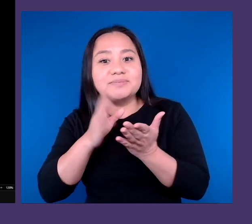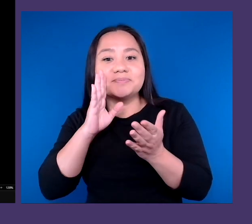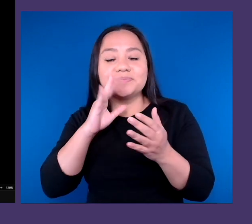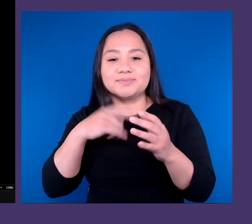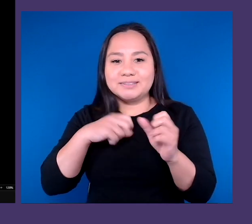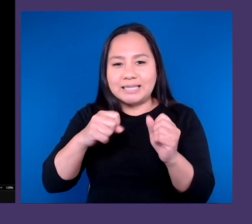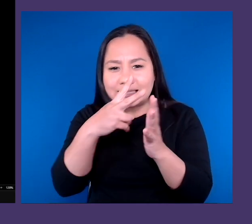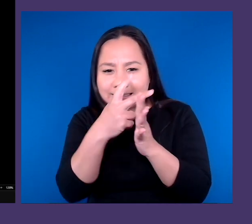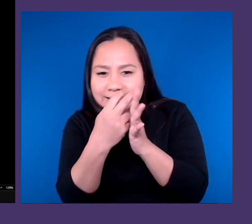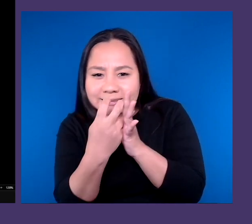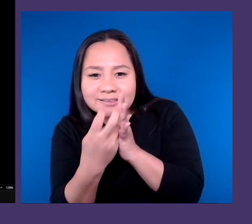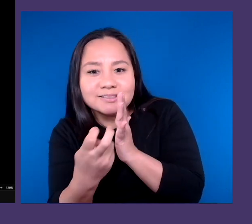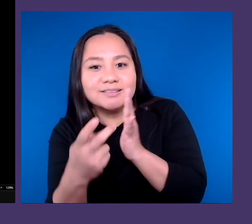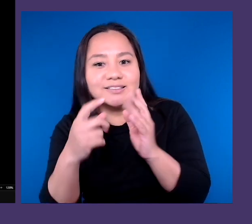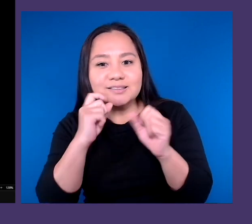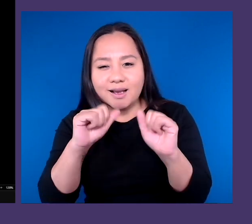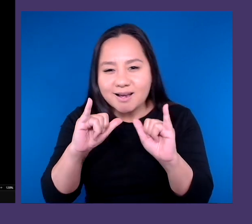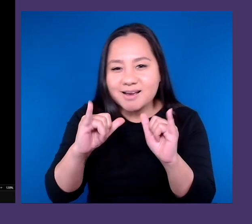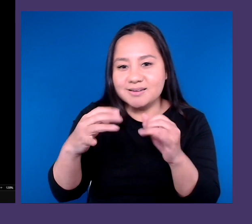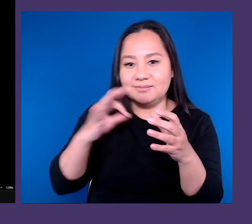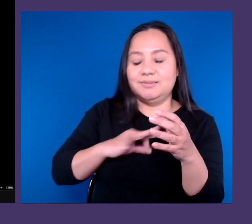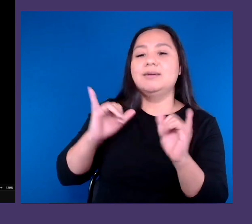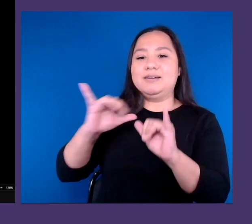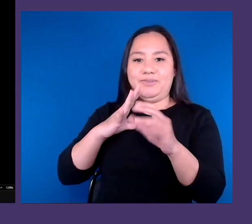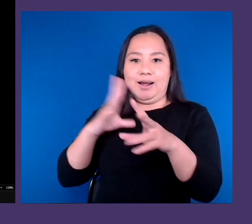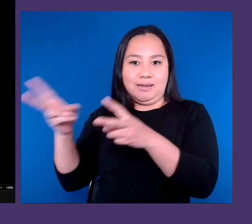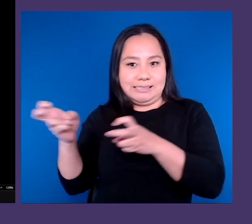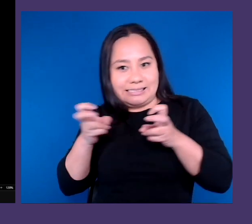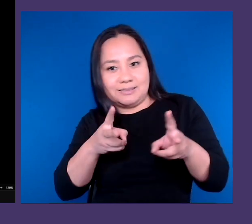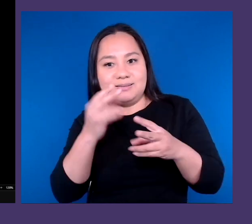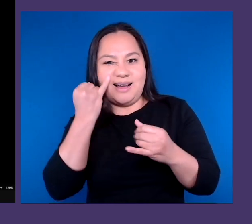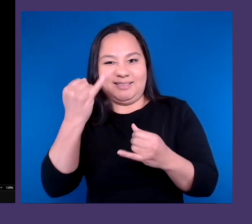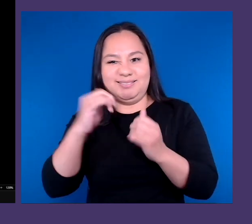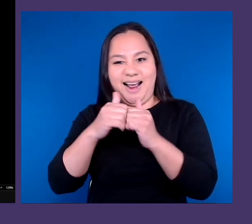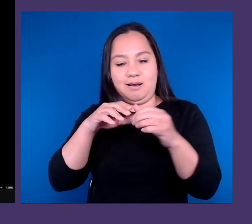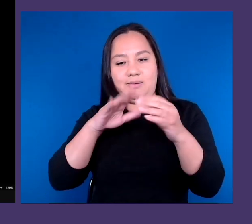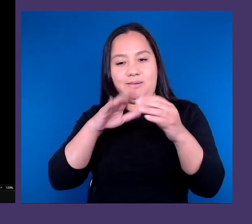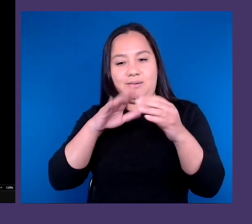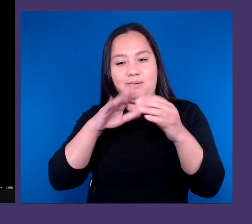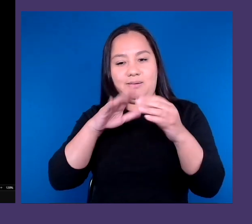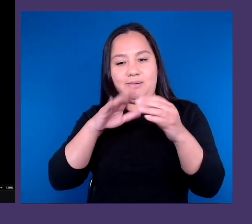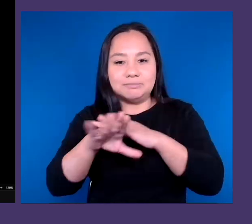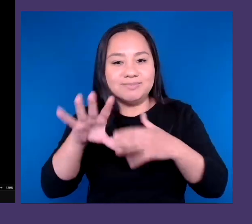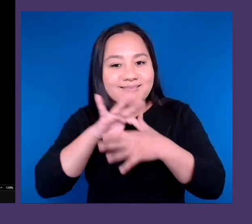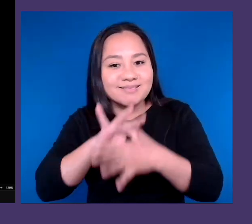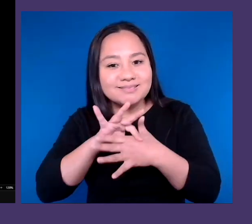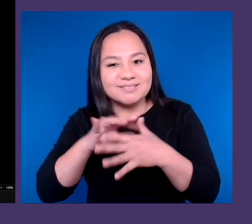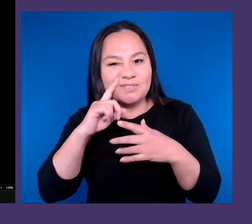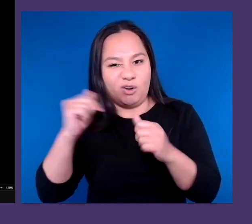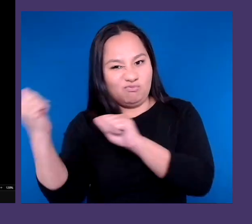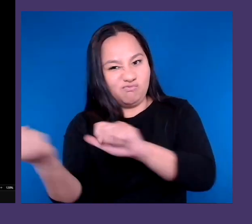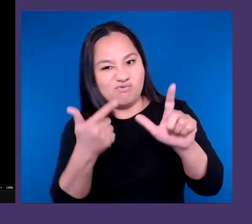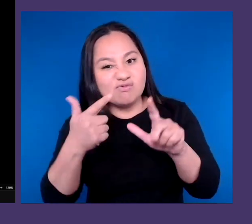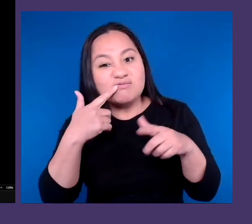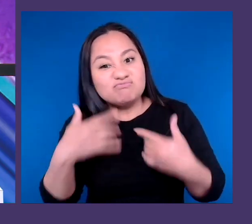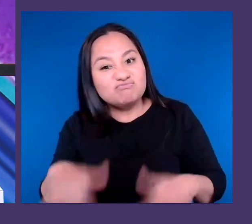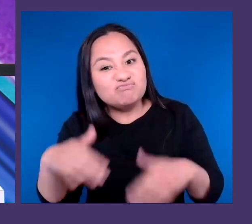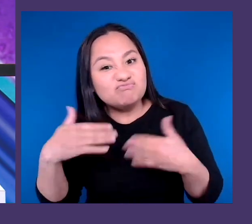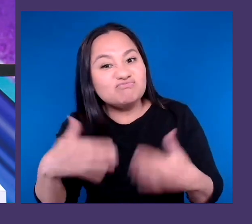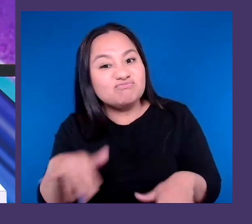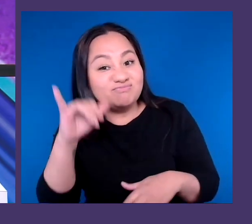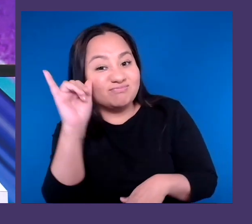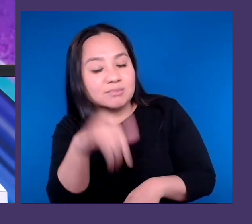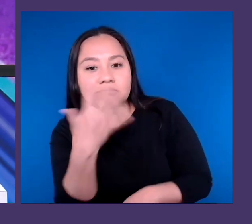creating accessible content for everyone. Yeah. It completely unblocks me. I mean, it's amazing. And then two more